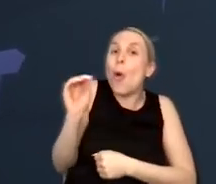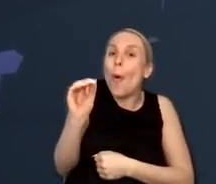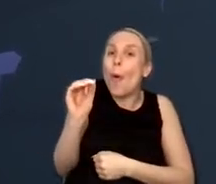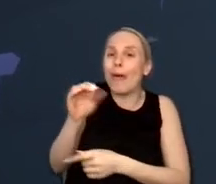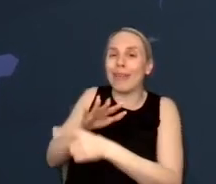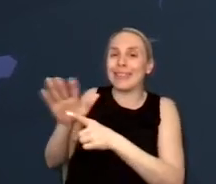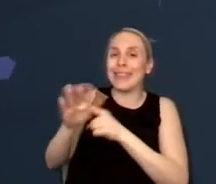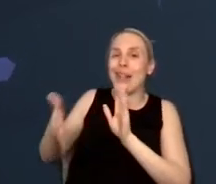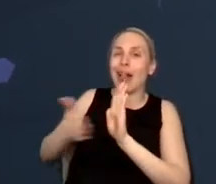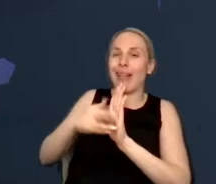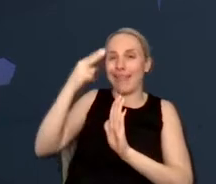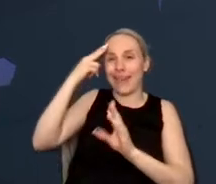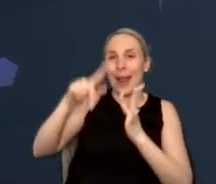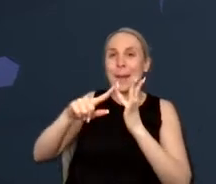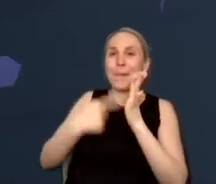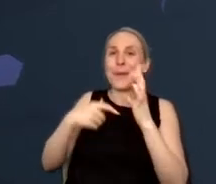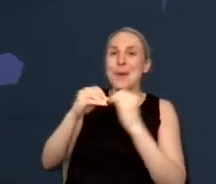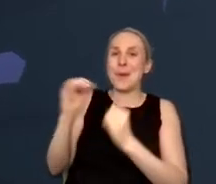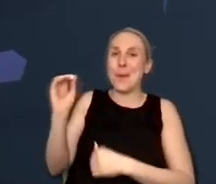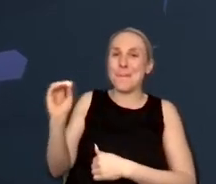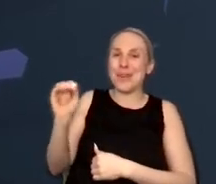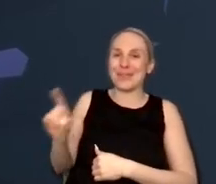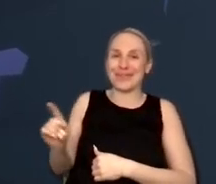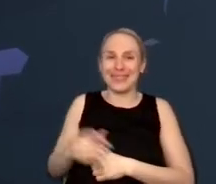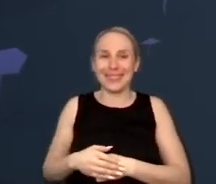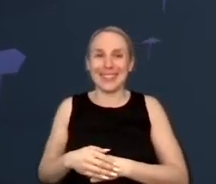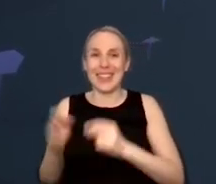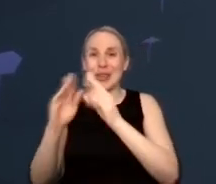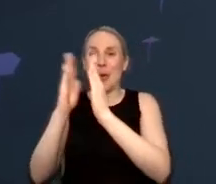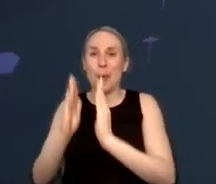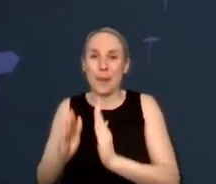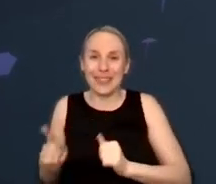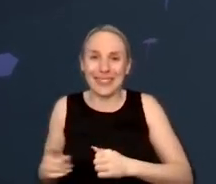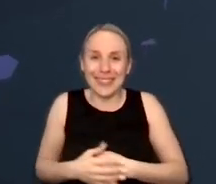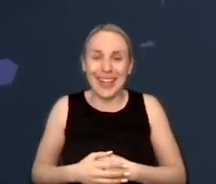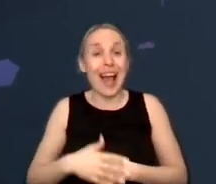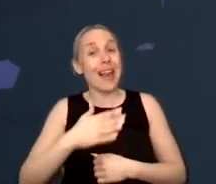interested. I just like how there's so much subjectivity that's allowed to be part of the